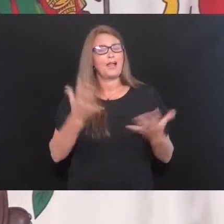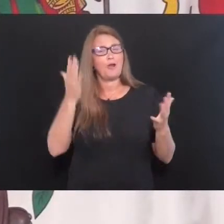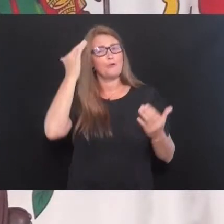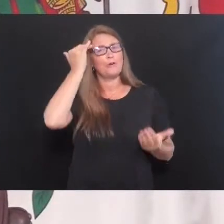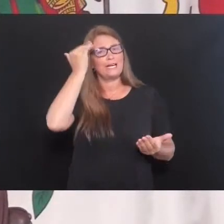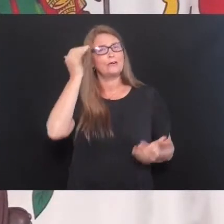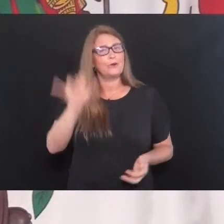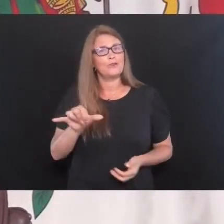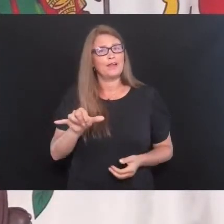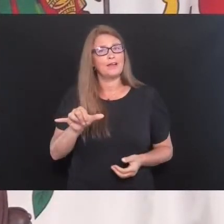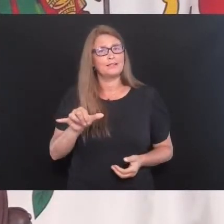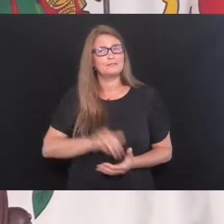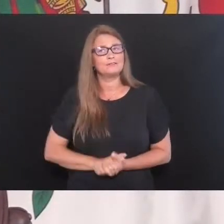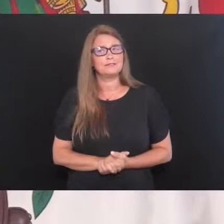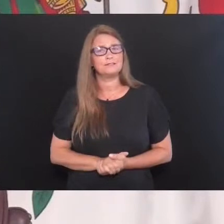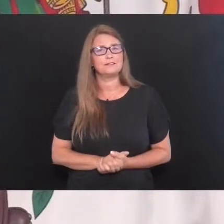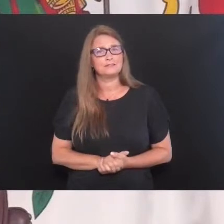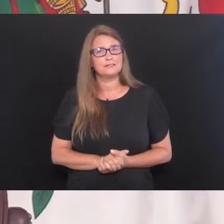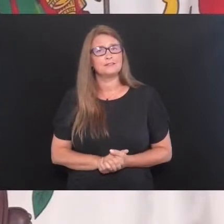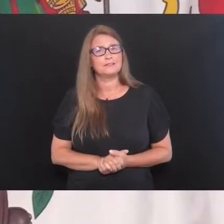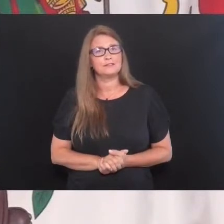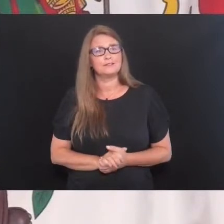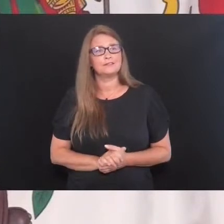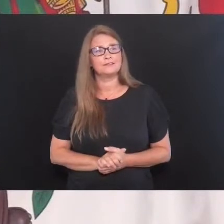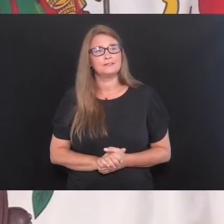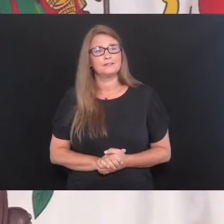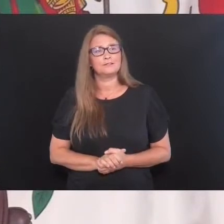It's hard on all of us, and